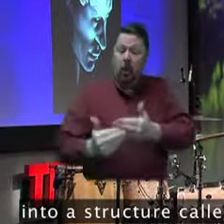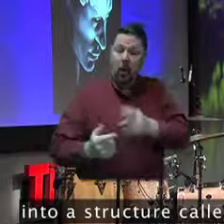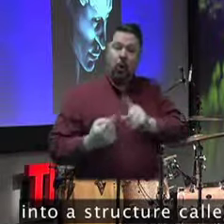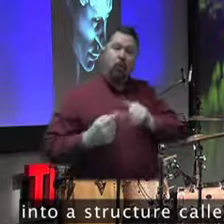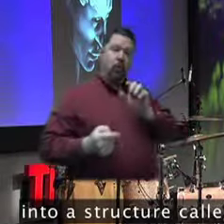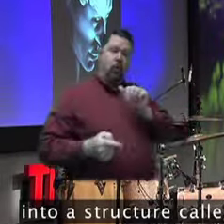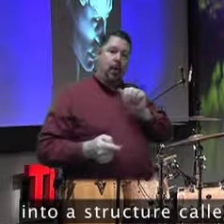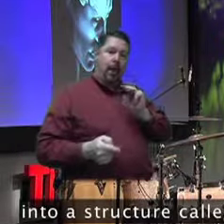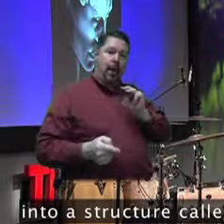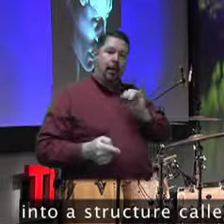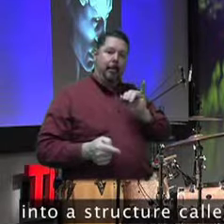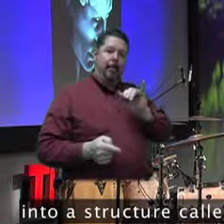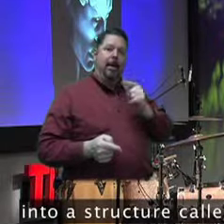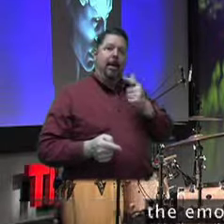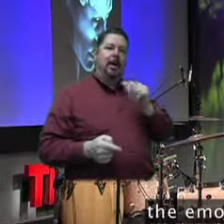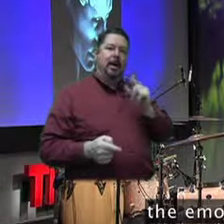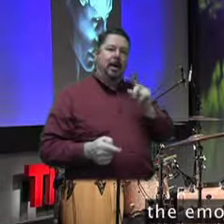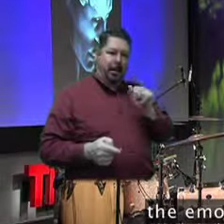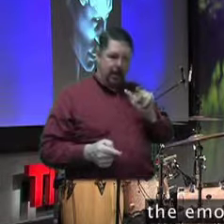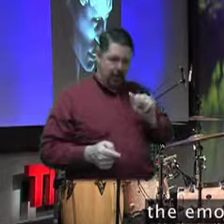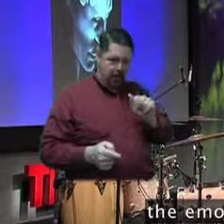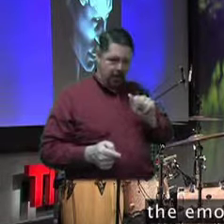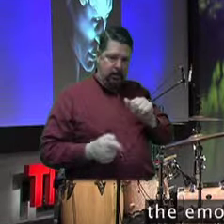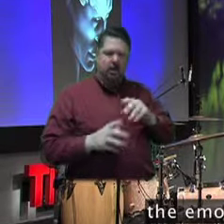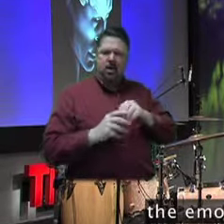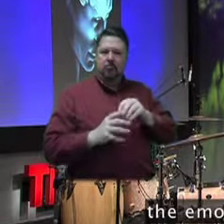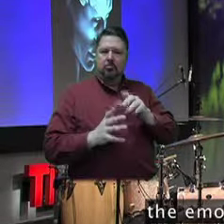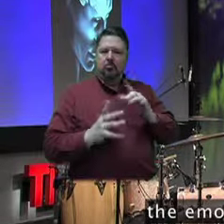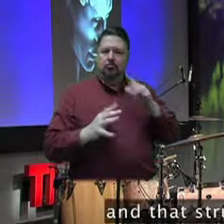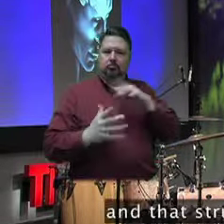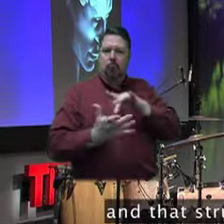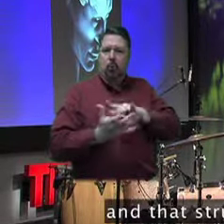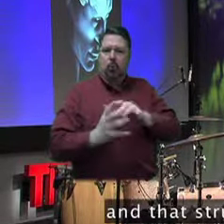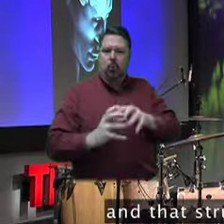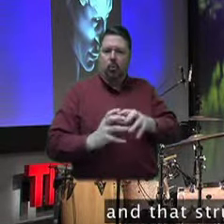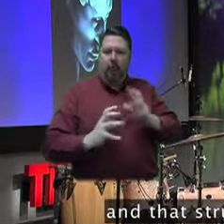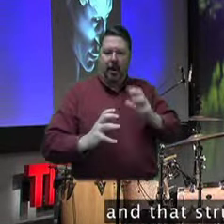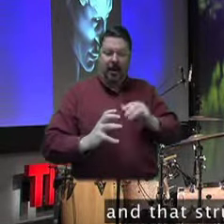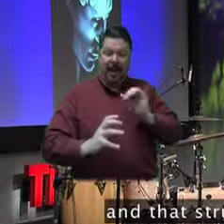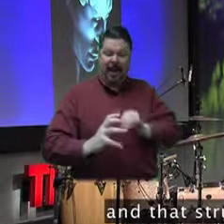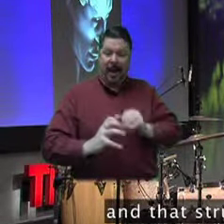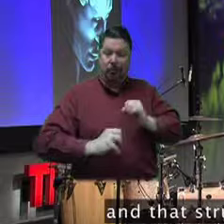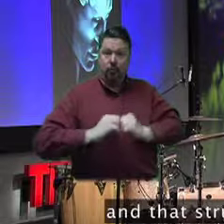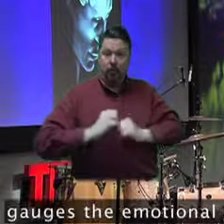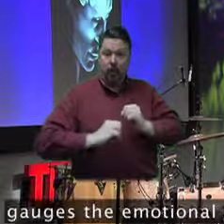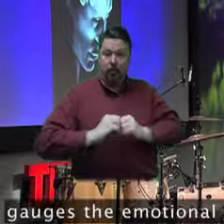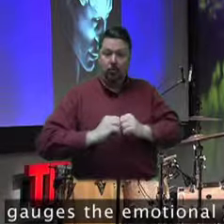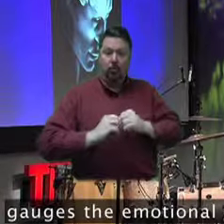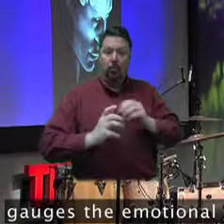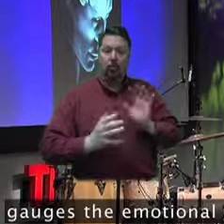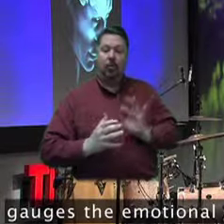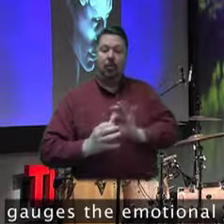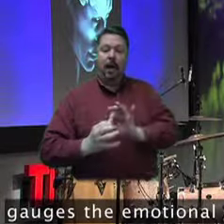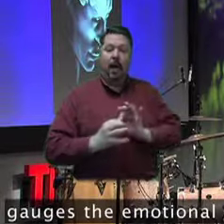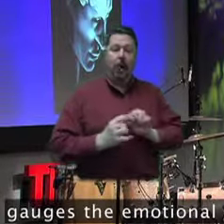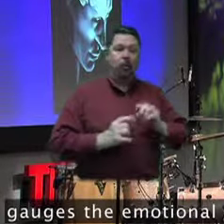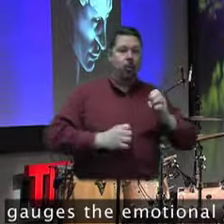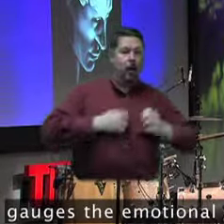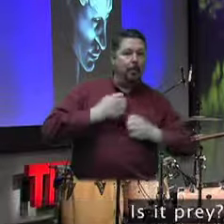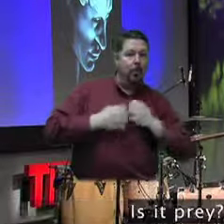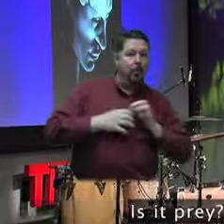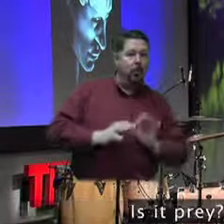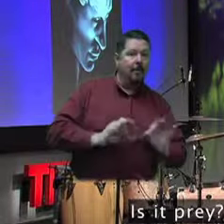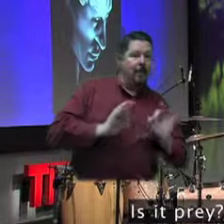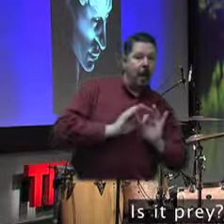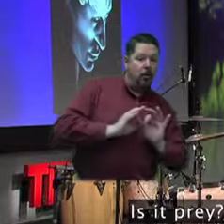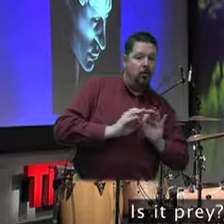amygdala in the limbic system, the emotional core of the brain. And that structure called the amygdala gauges the emotional significance of what